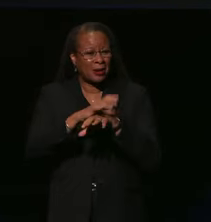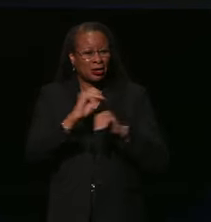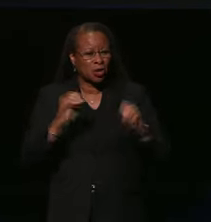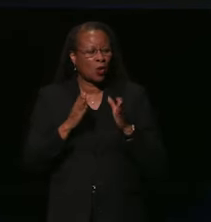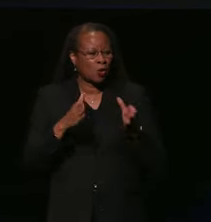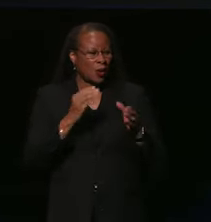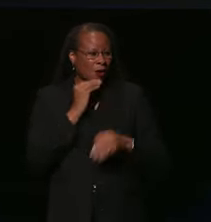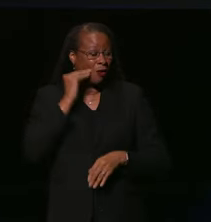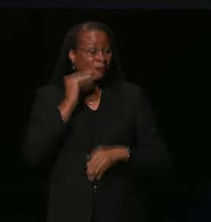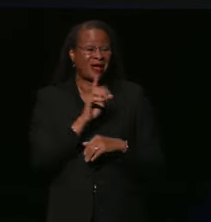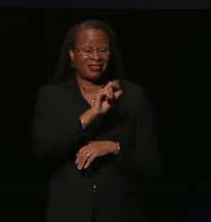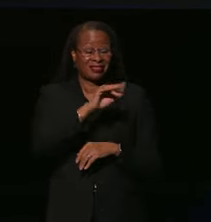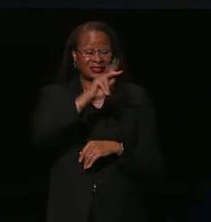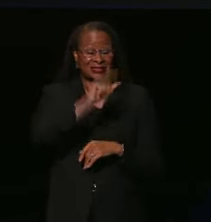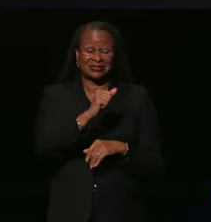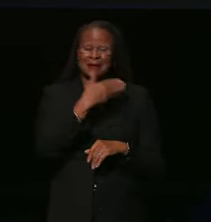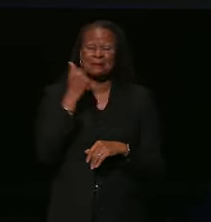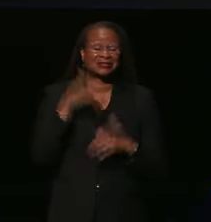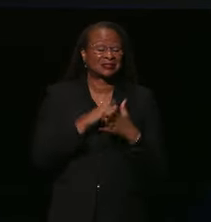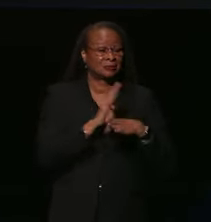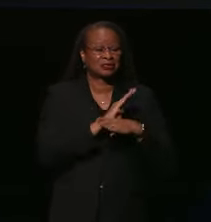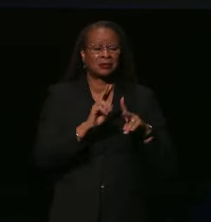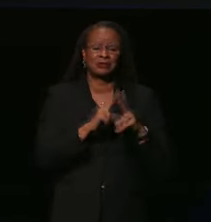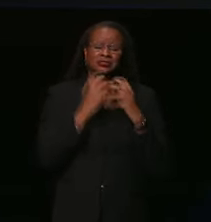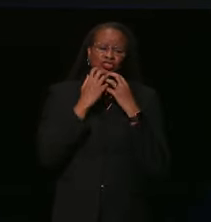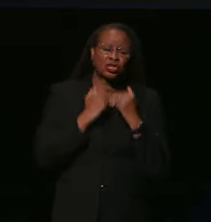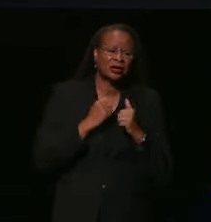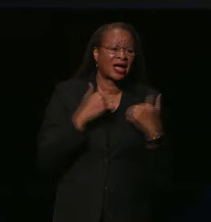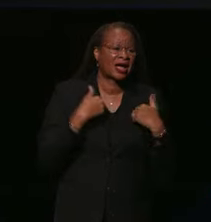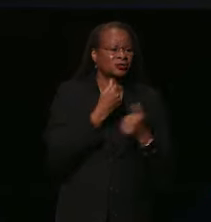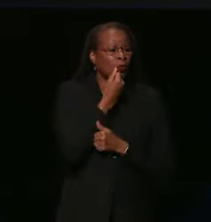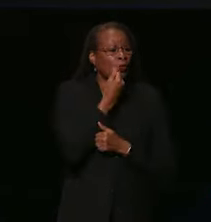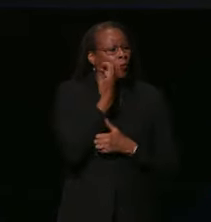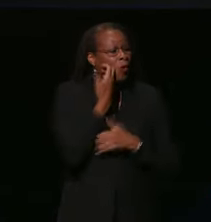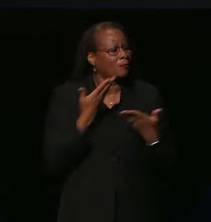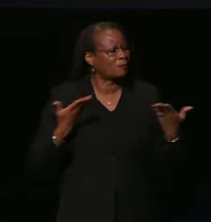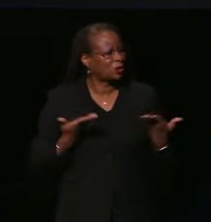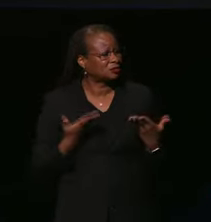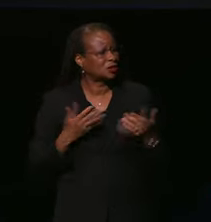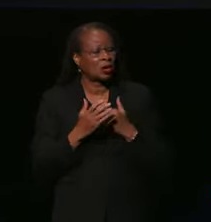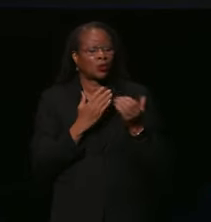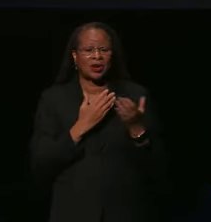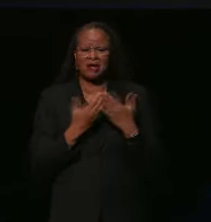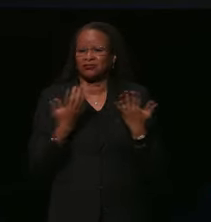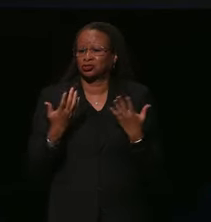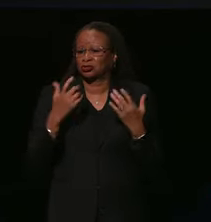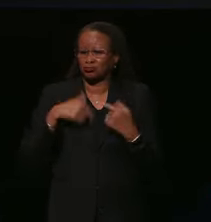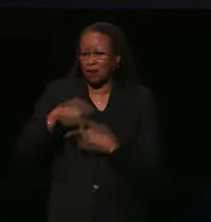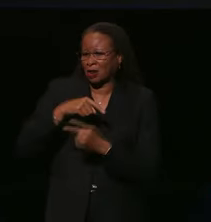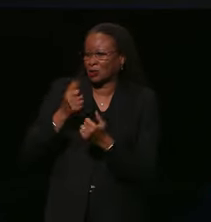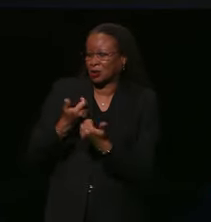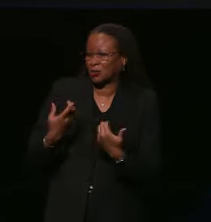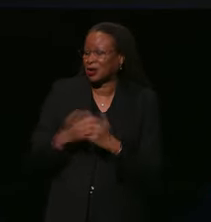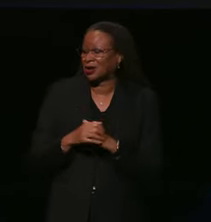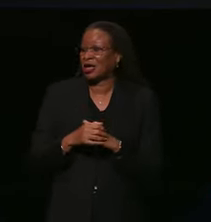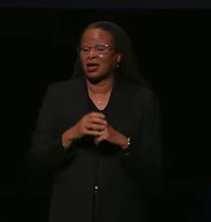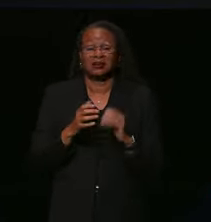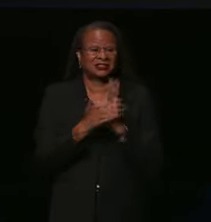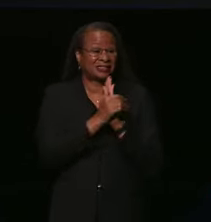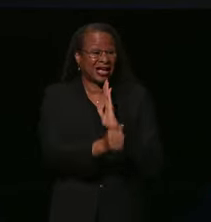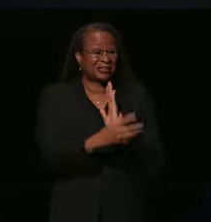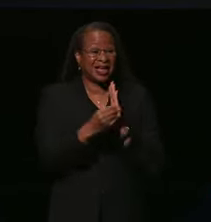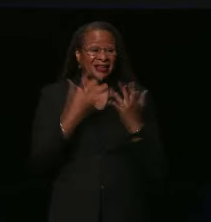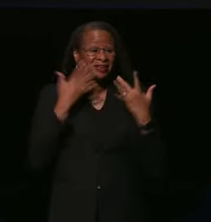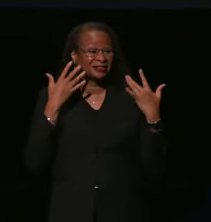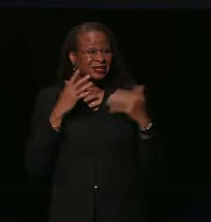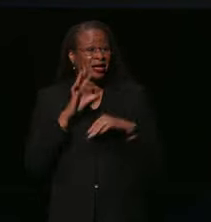best in the business, but she is also so caring, and she has such a warm presence whenever she is around. Aside from her talent and